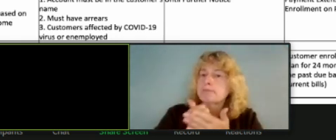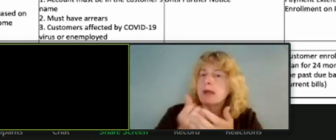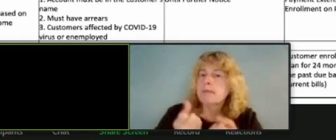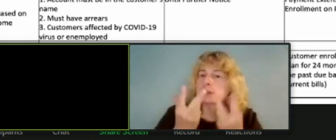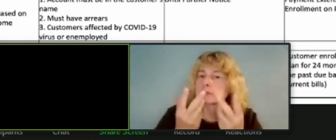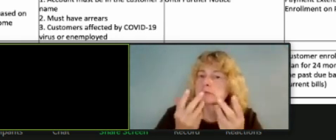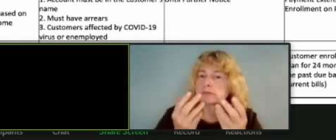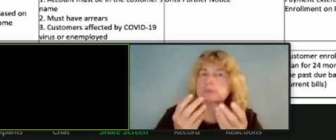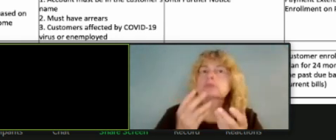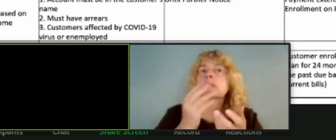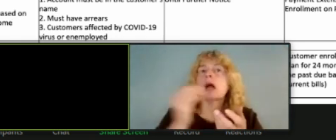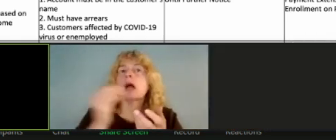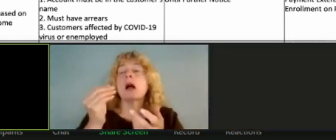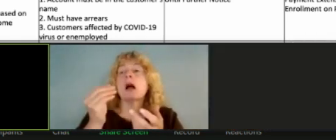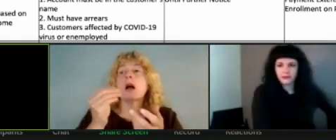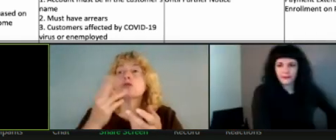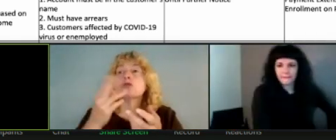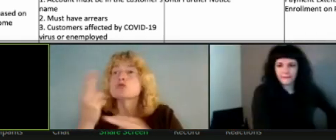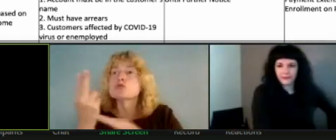for the previous year.